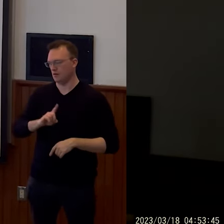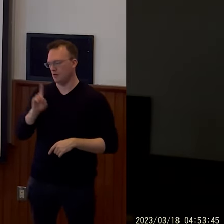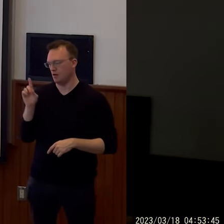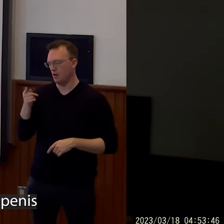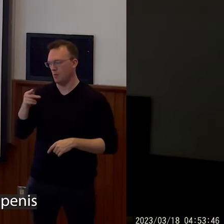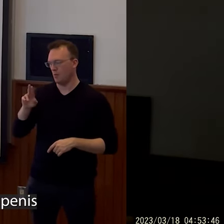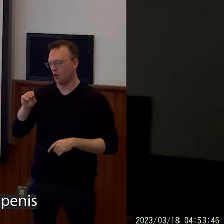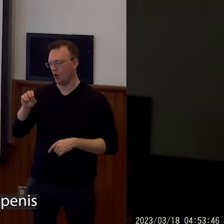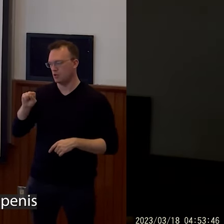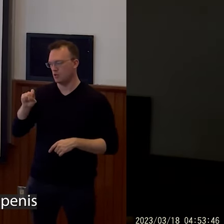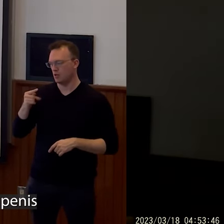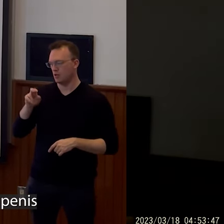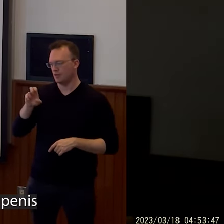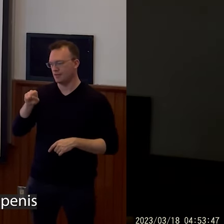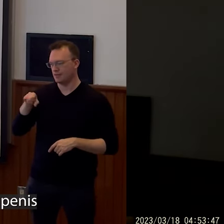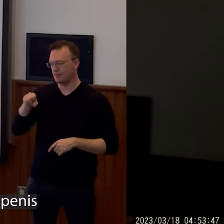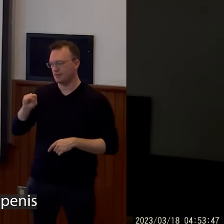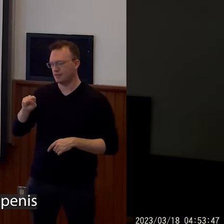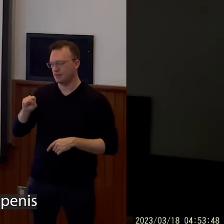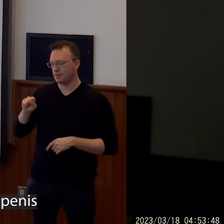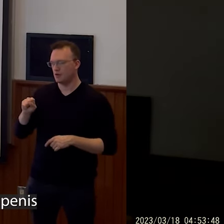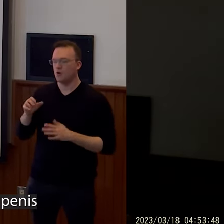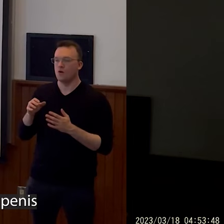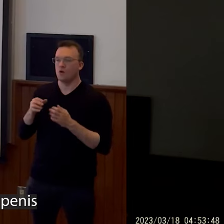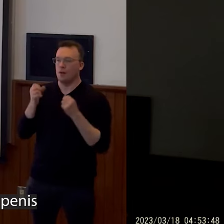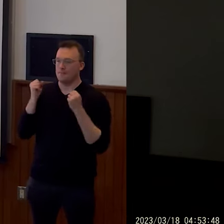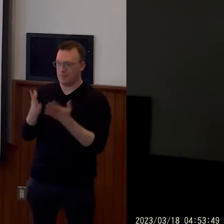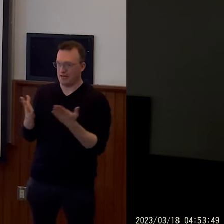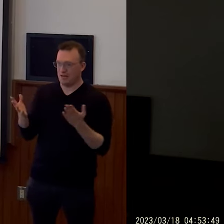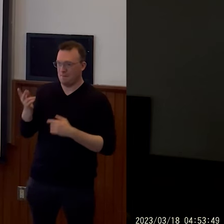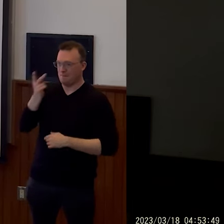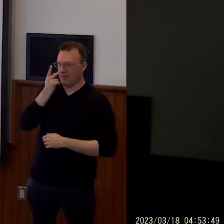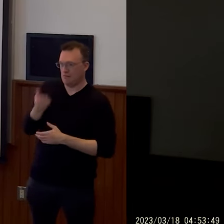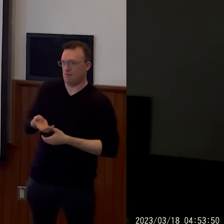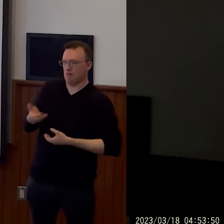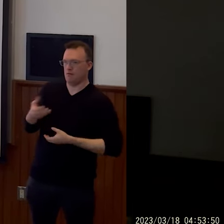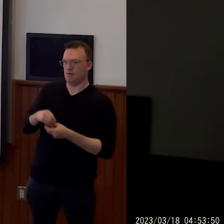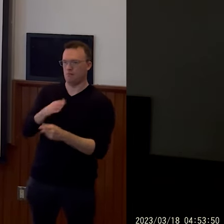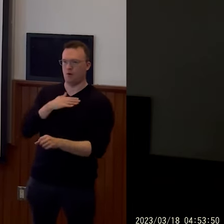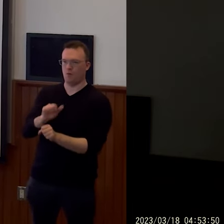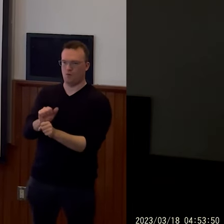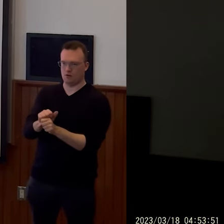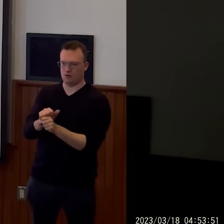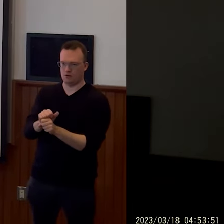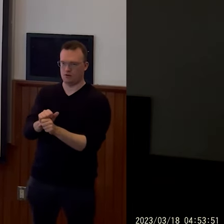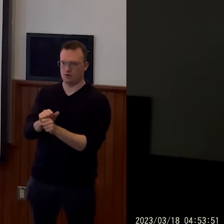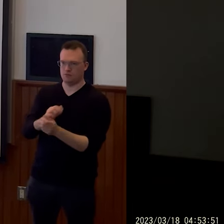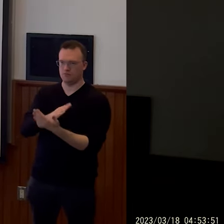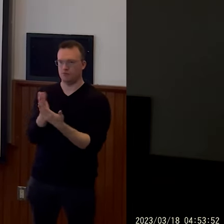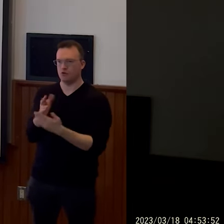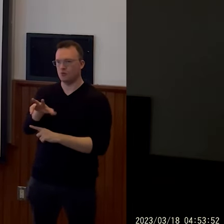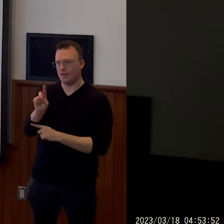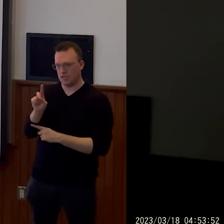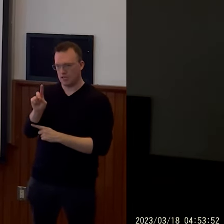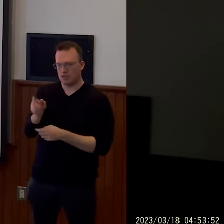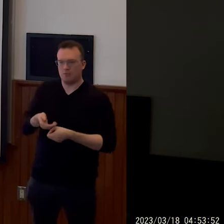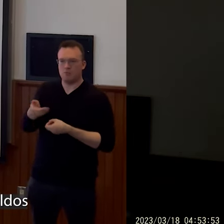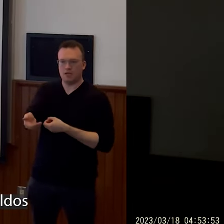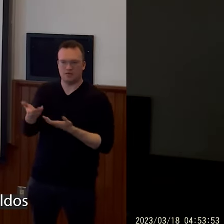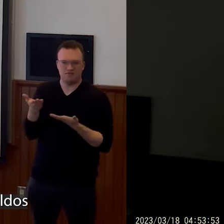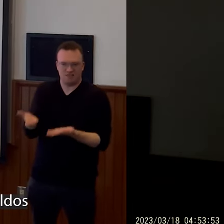So every of my work contained a lot of penis. So kind of 3D penis, you